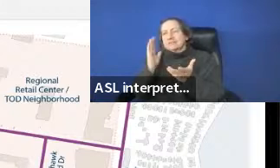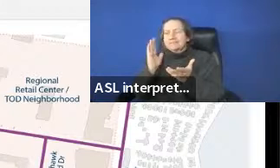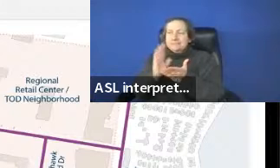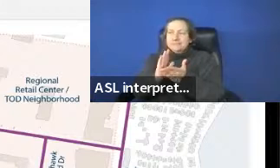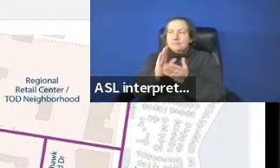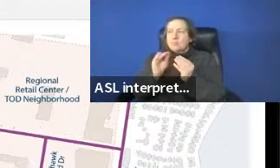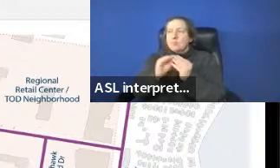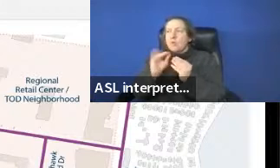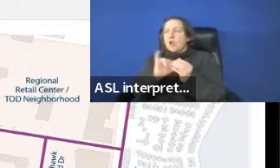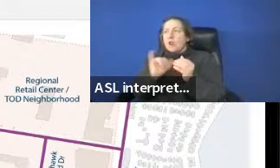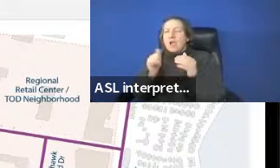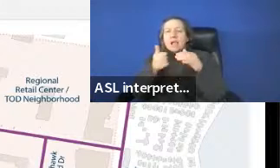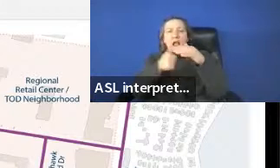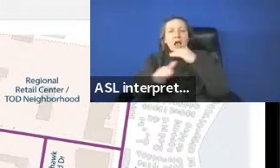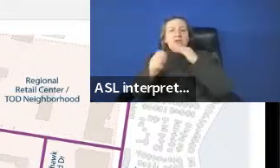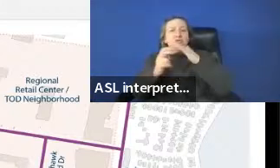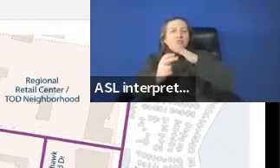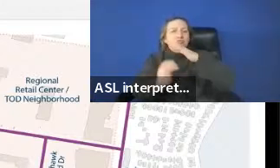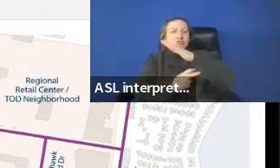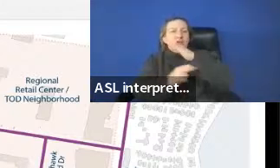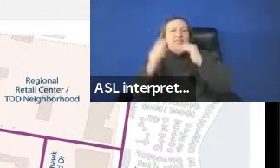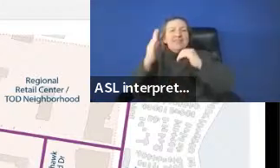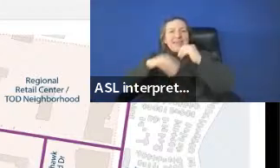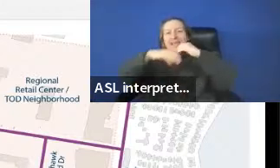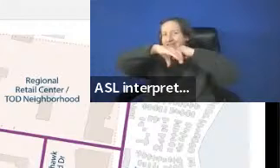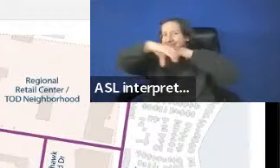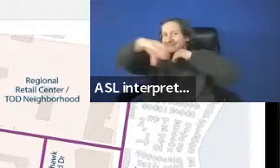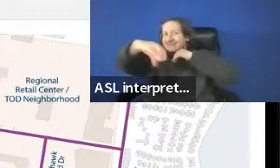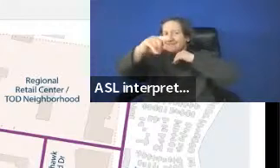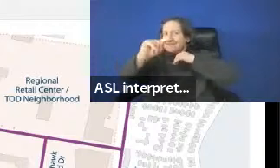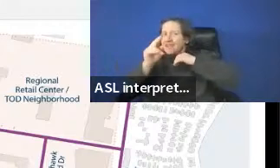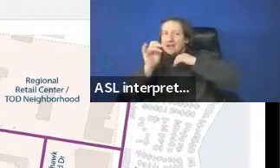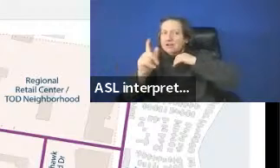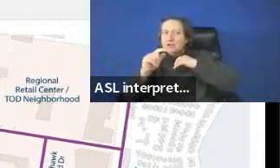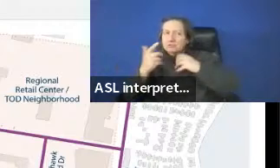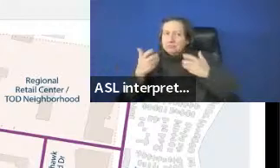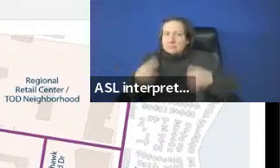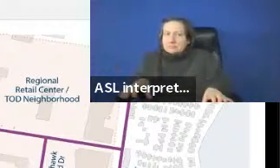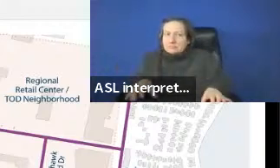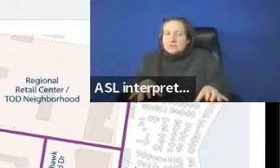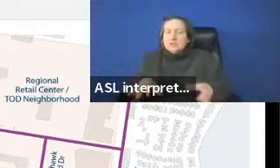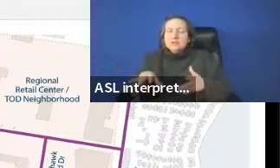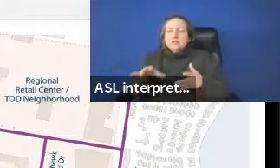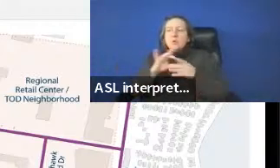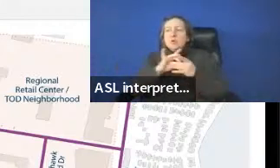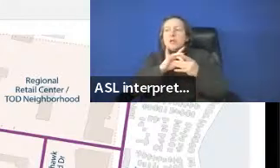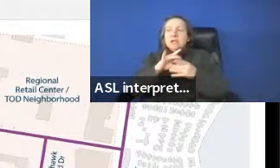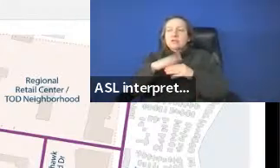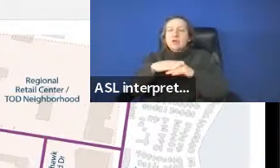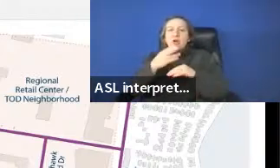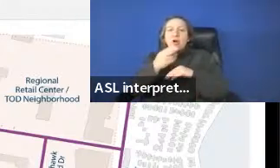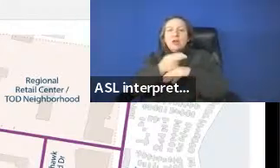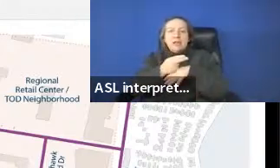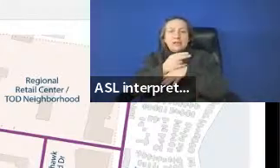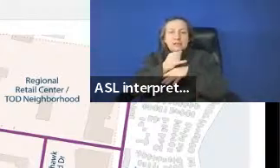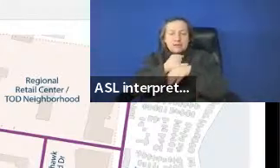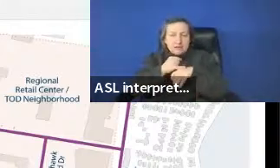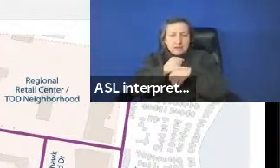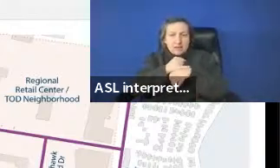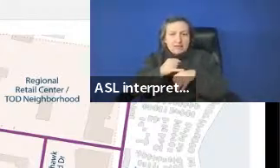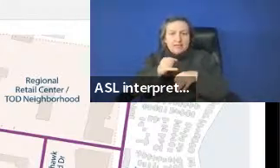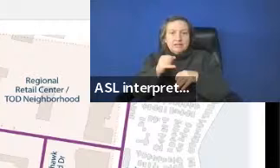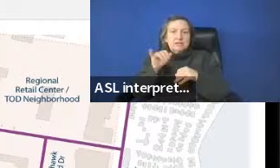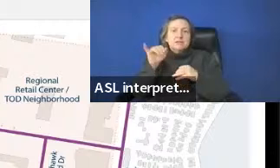under a bridge rather than you're going through a tunnel. So, you know, the connection, particularly on Hayden Island, is one